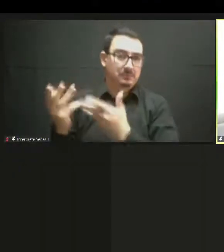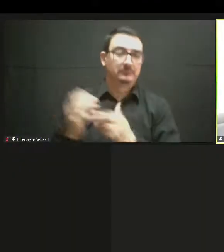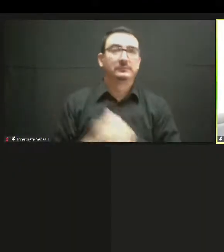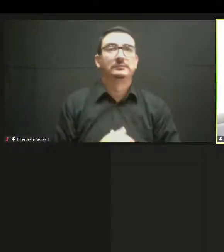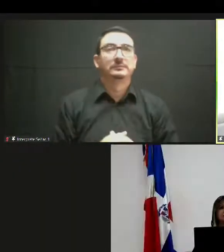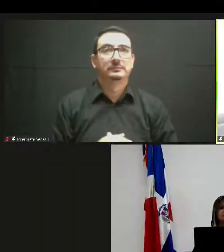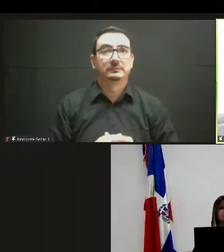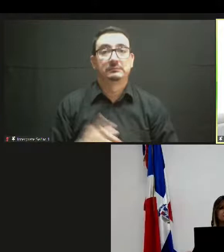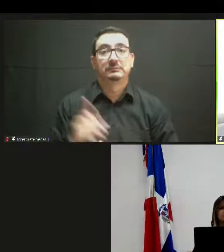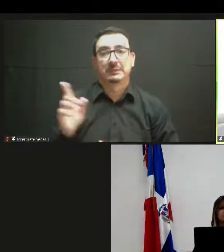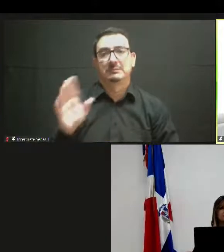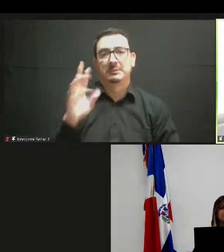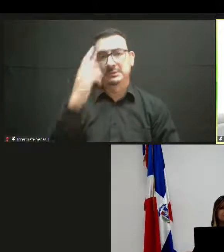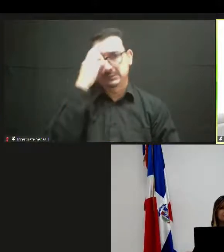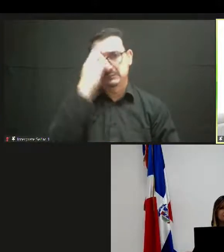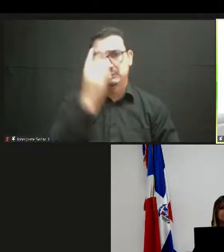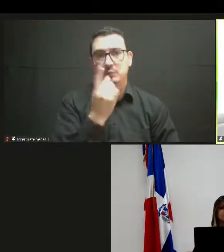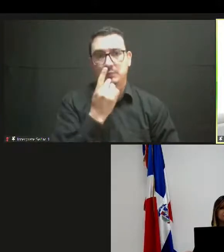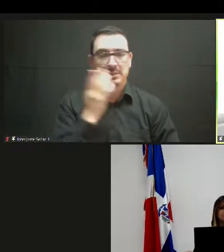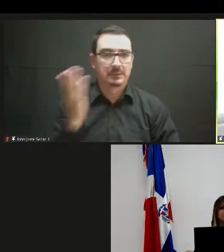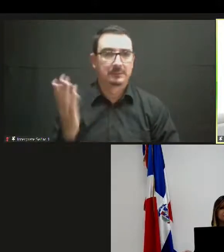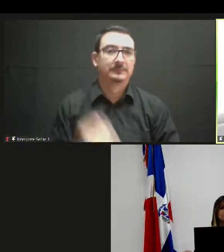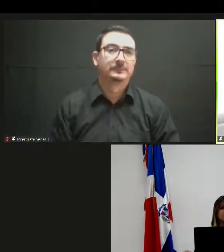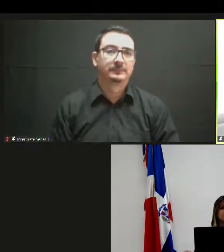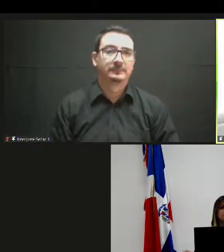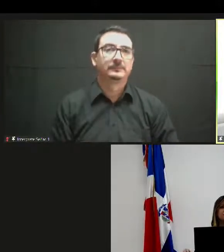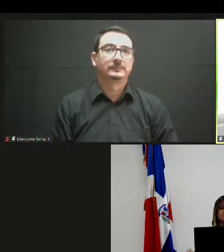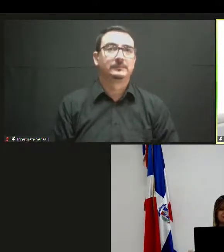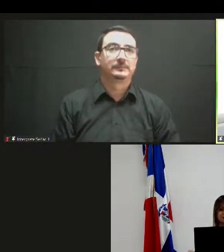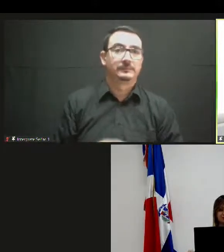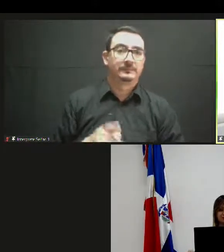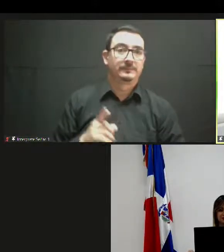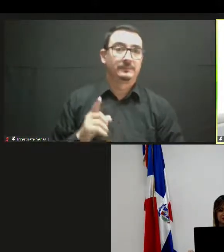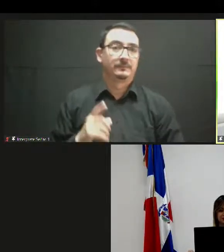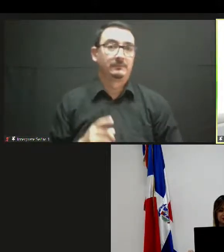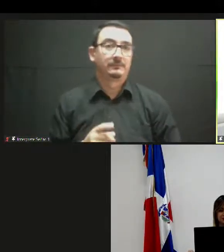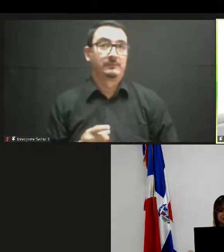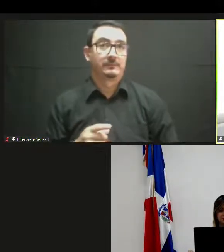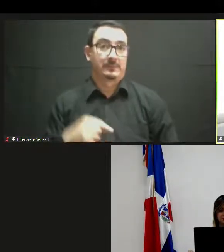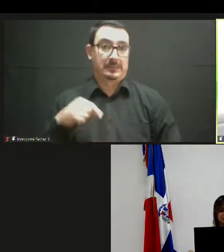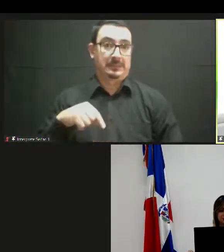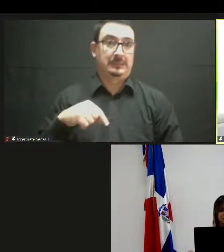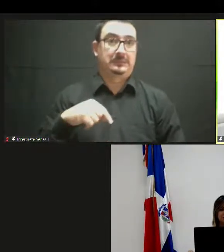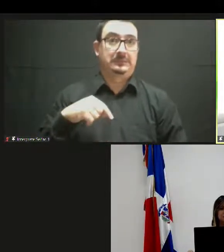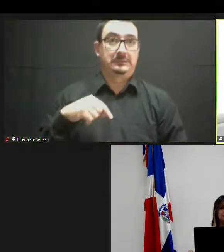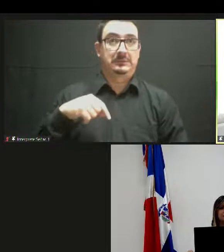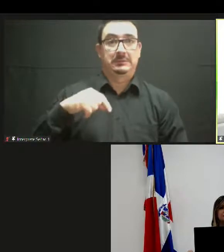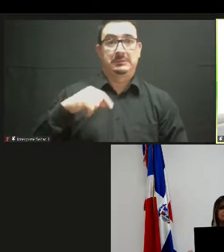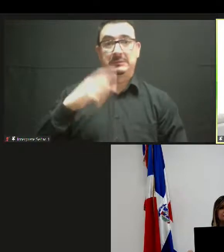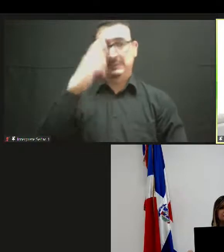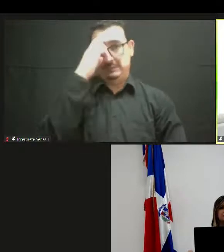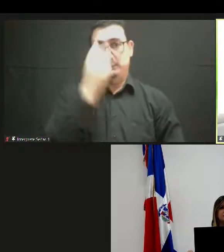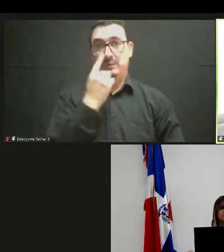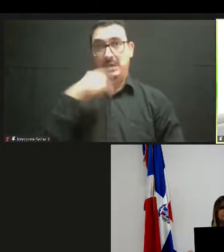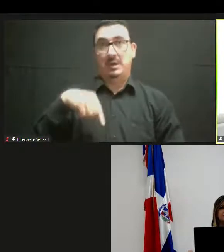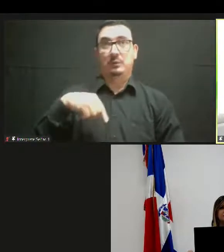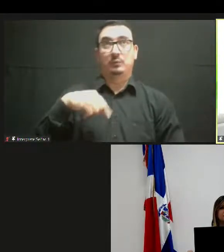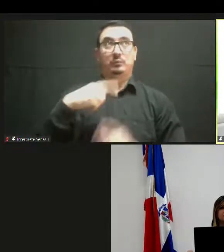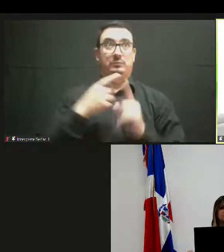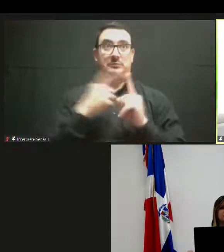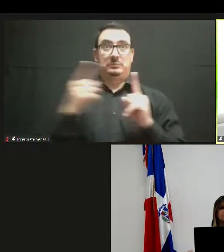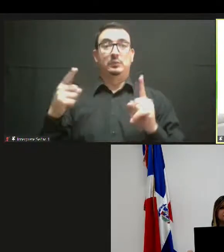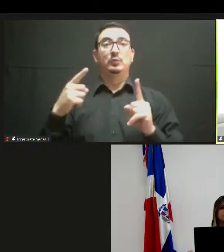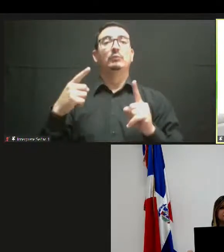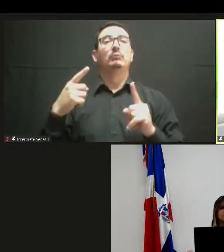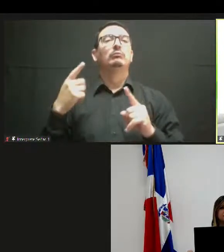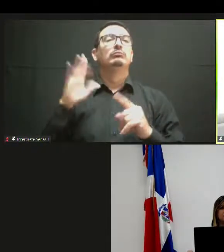the country's first national strategy for modern service exports. So could you tell us some of the main elements of this strategy and what the